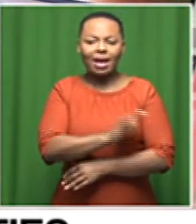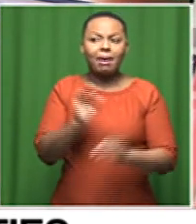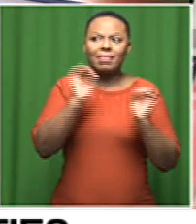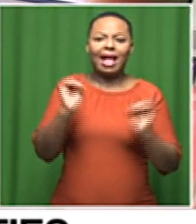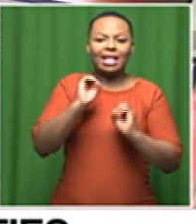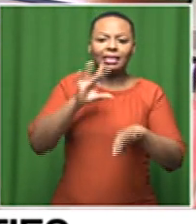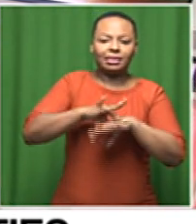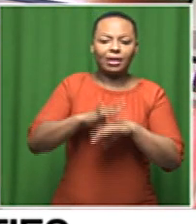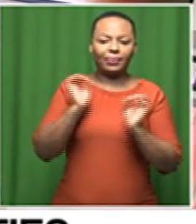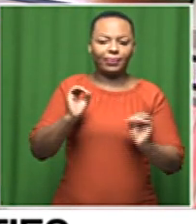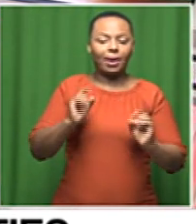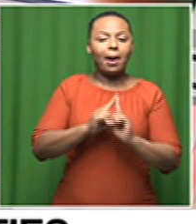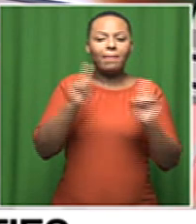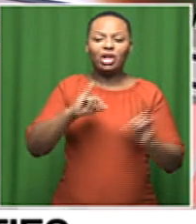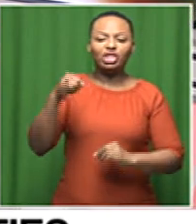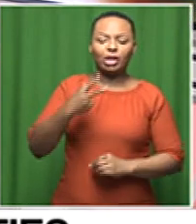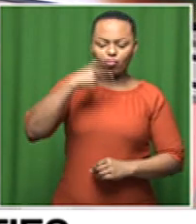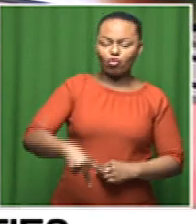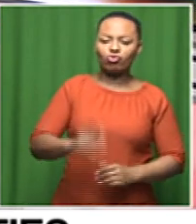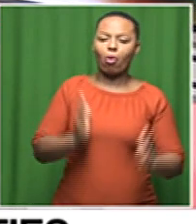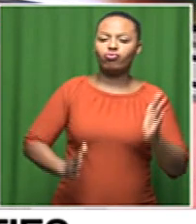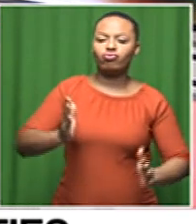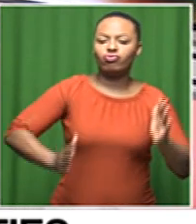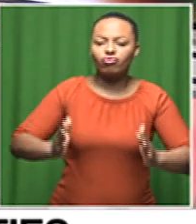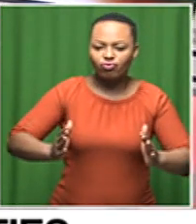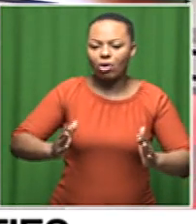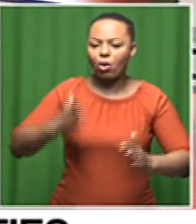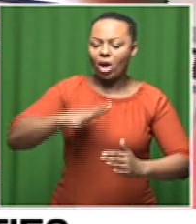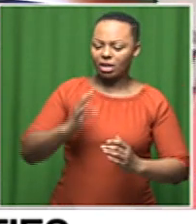but you feel like you want to have a screening. Is this a thing that we do?